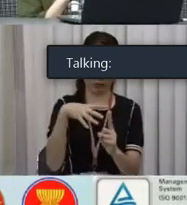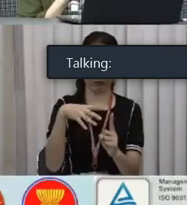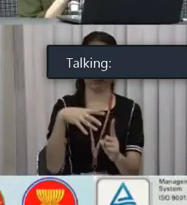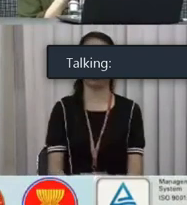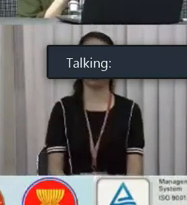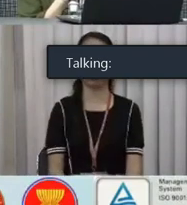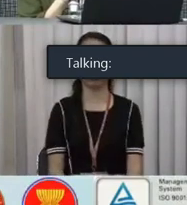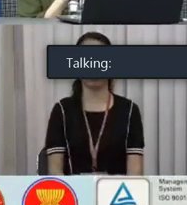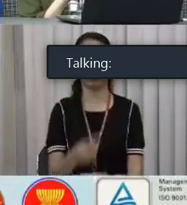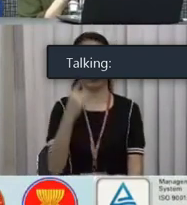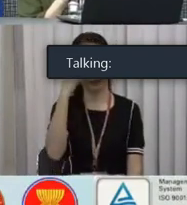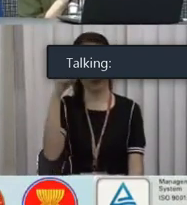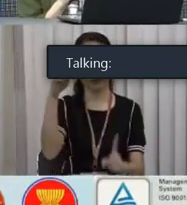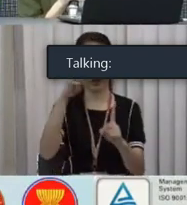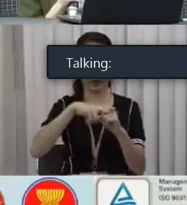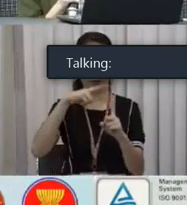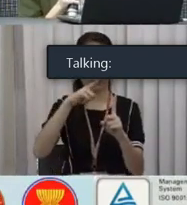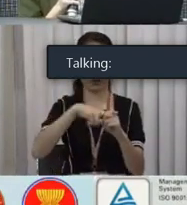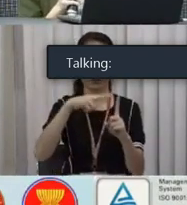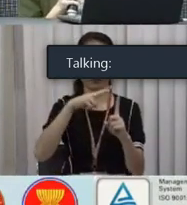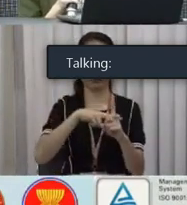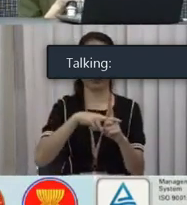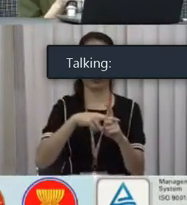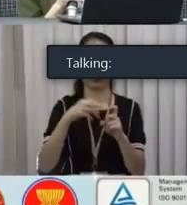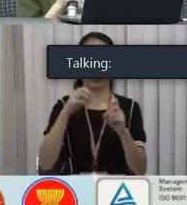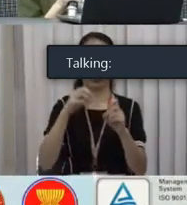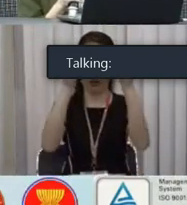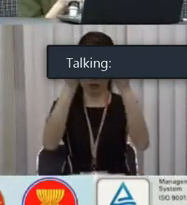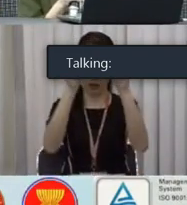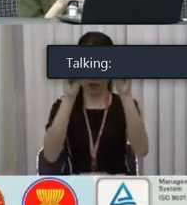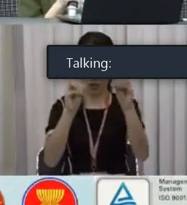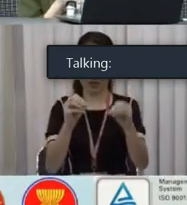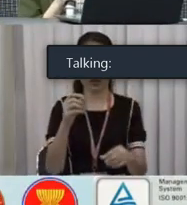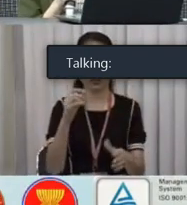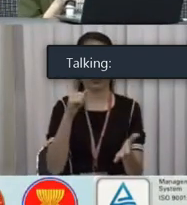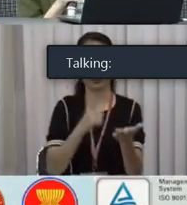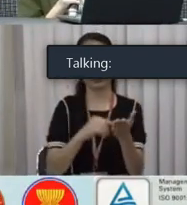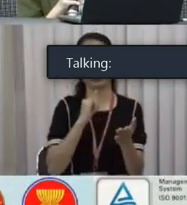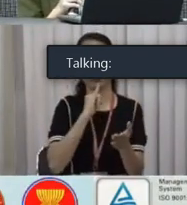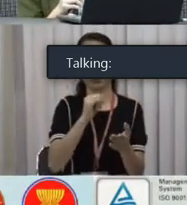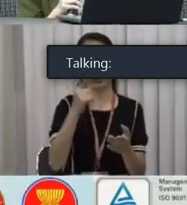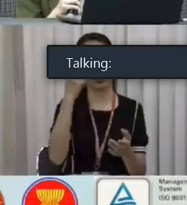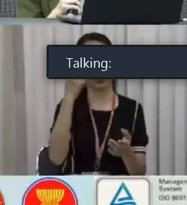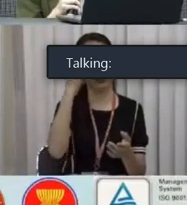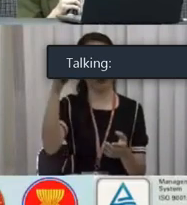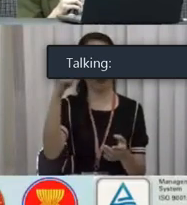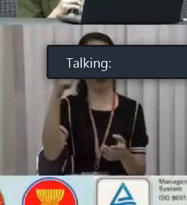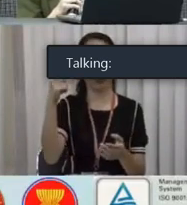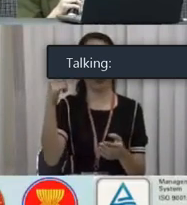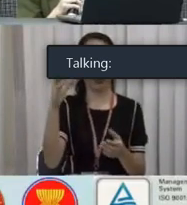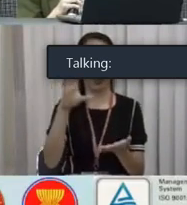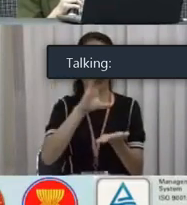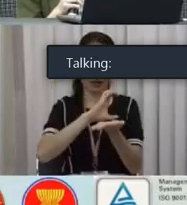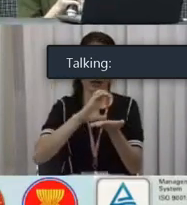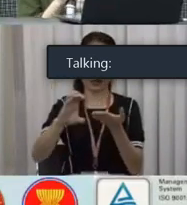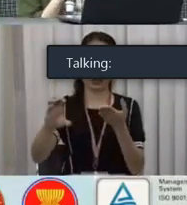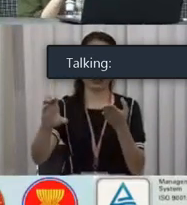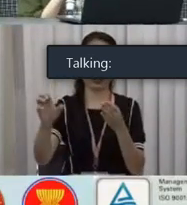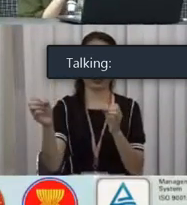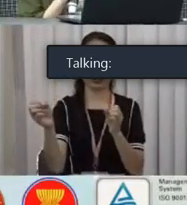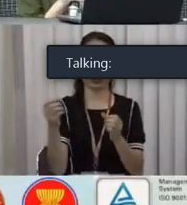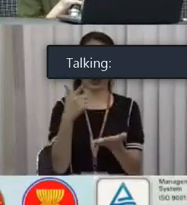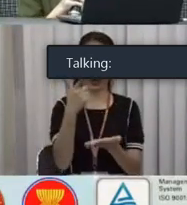or coaching. And for employment coaching, this is for college graduating students. So, this consists of the